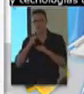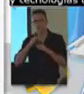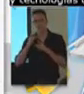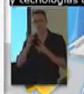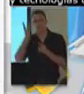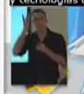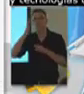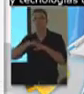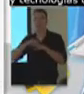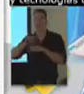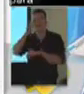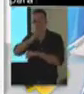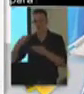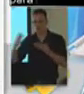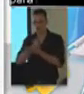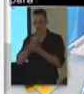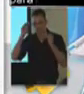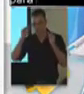products.